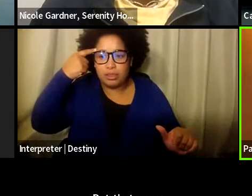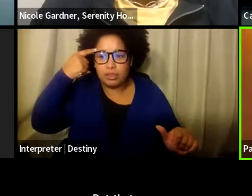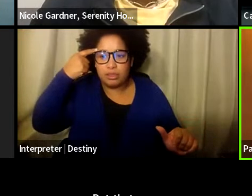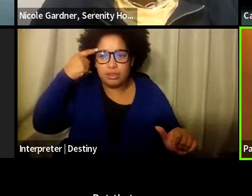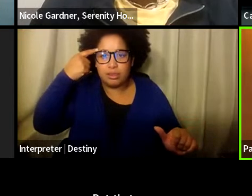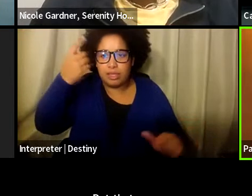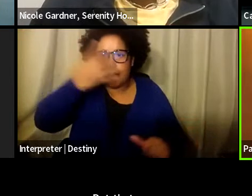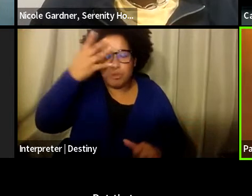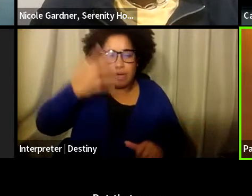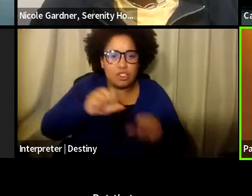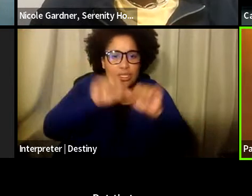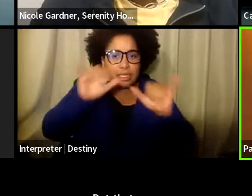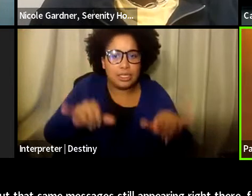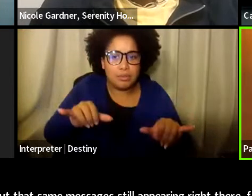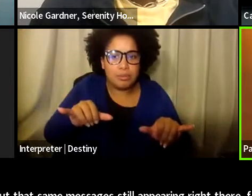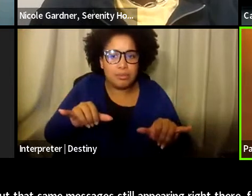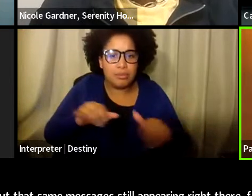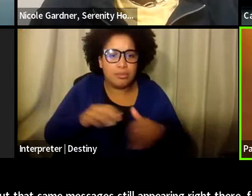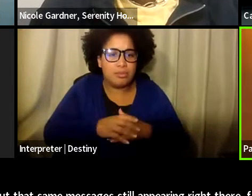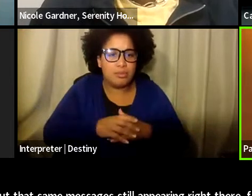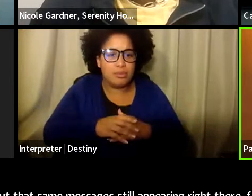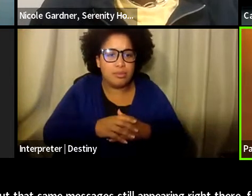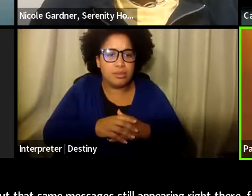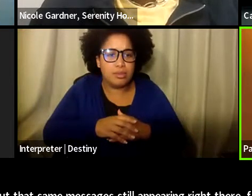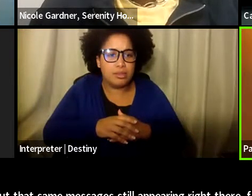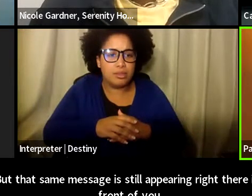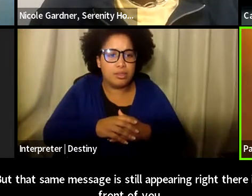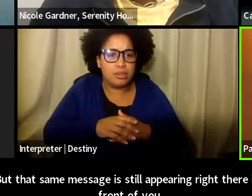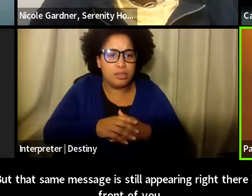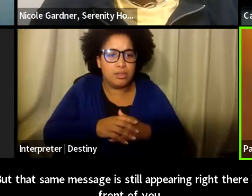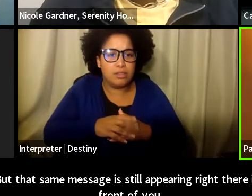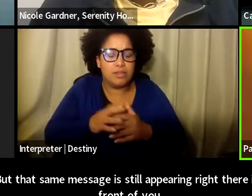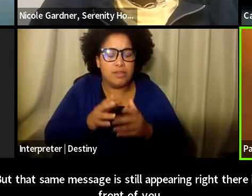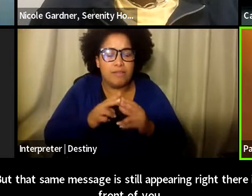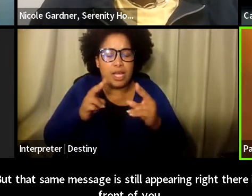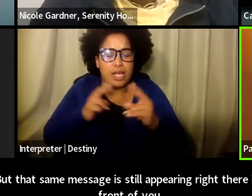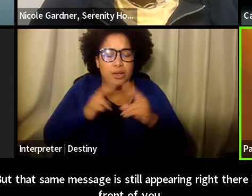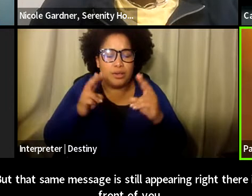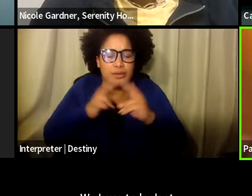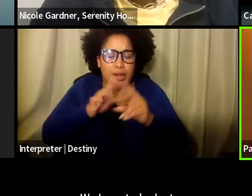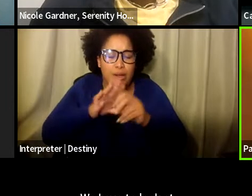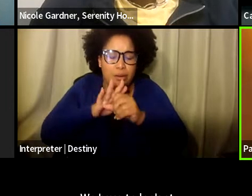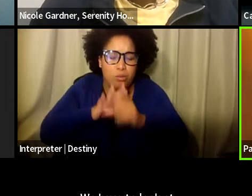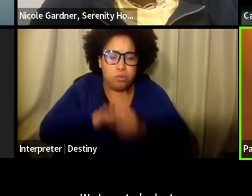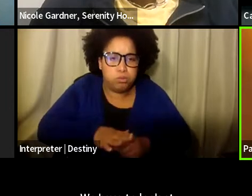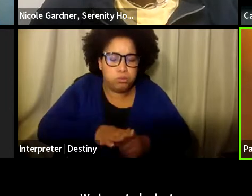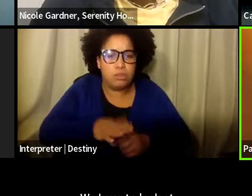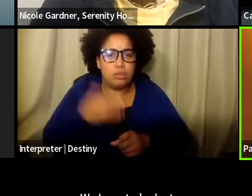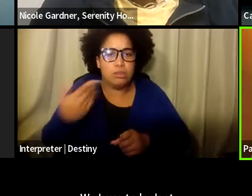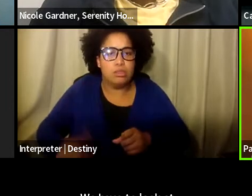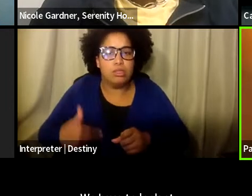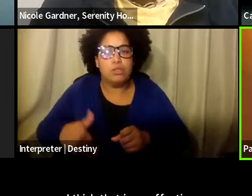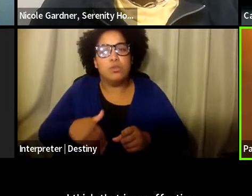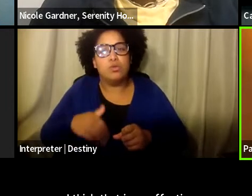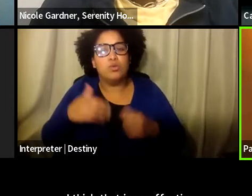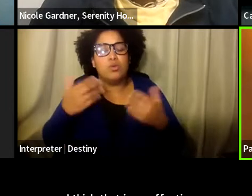immigration systems, my God, so oppressive, but to,